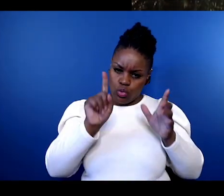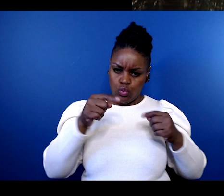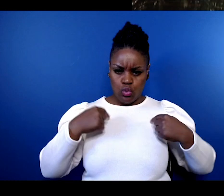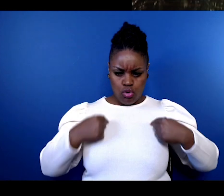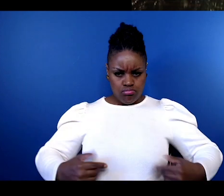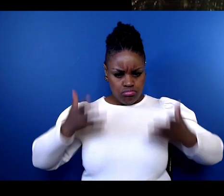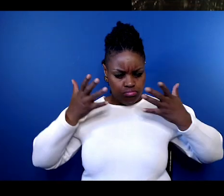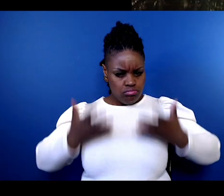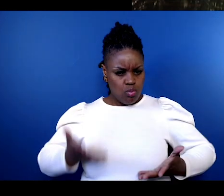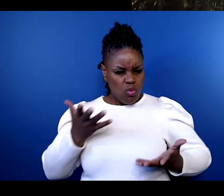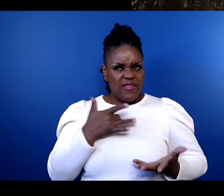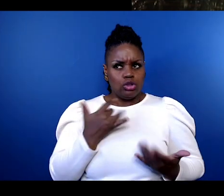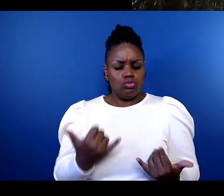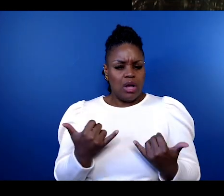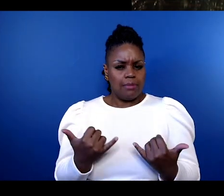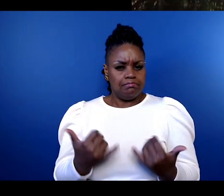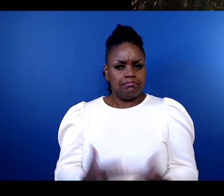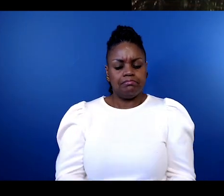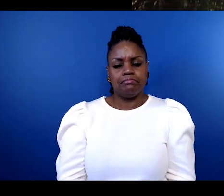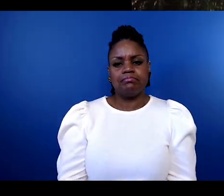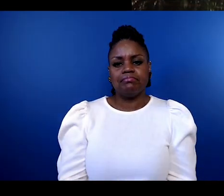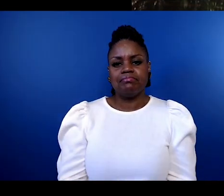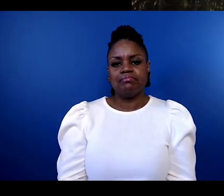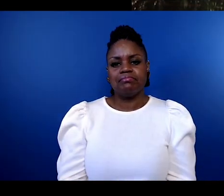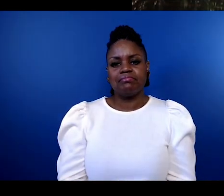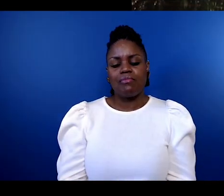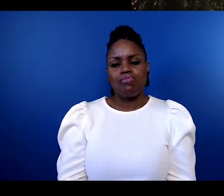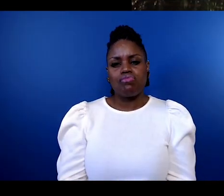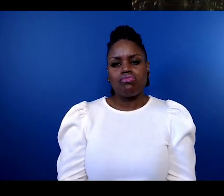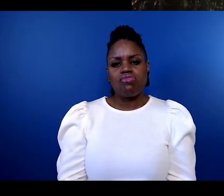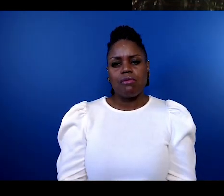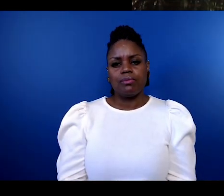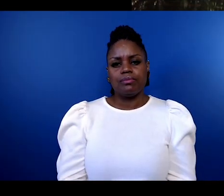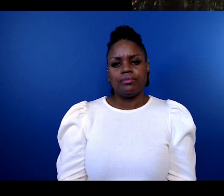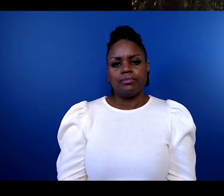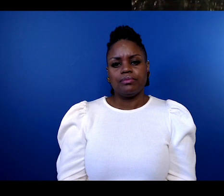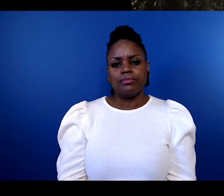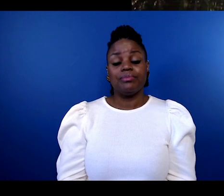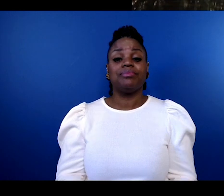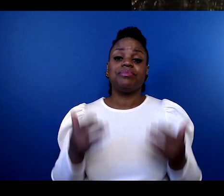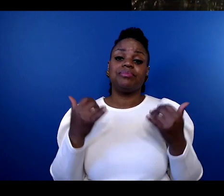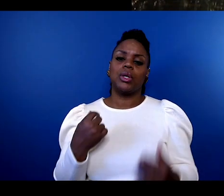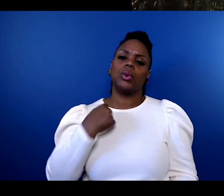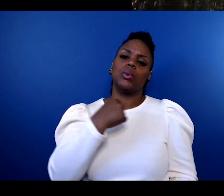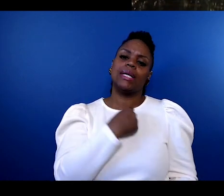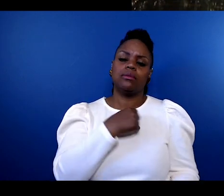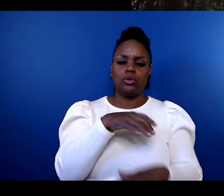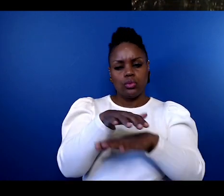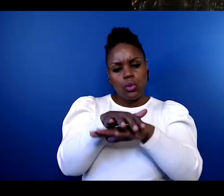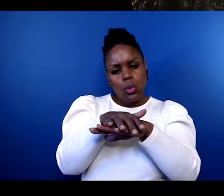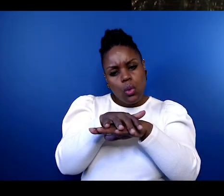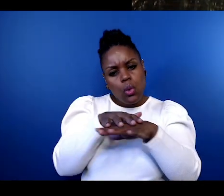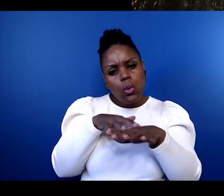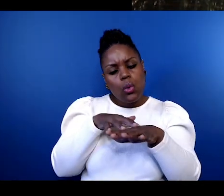are facing towards the center. And then the gaze is focused over that bent knee, which should be all our lefts